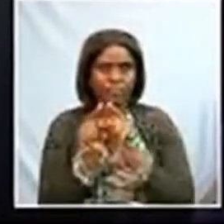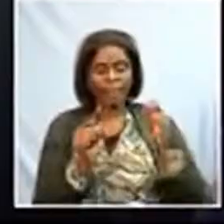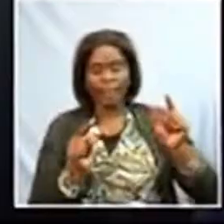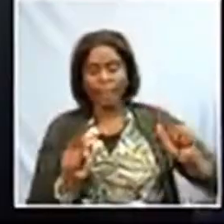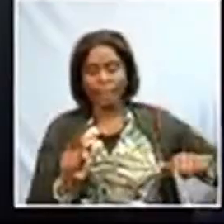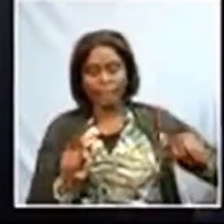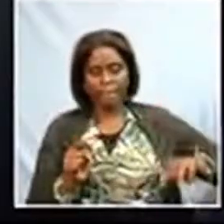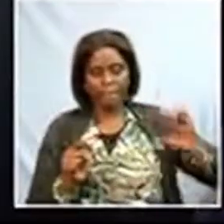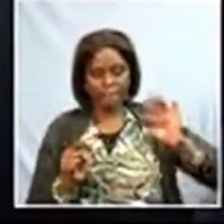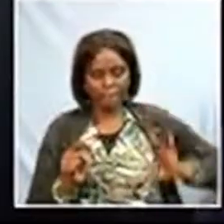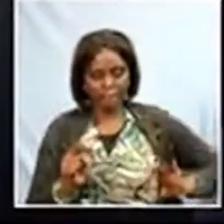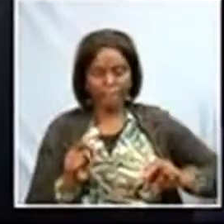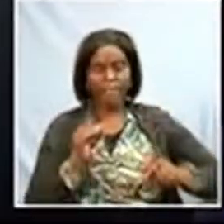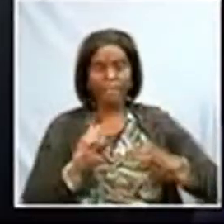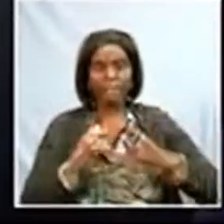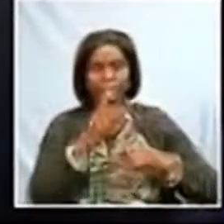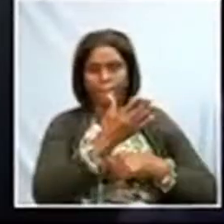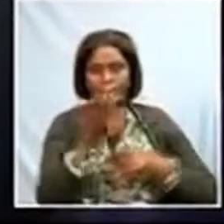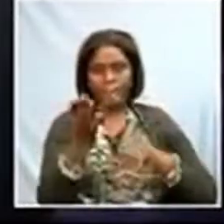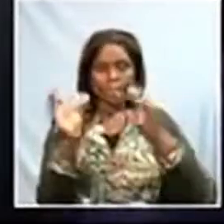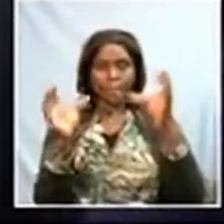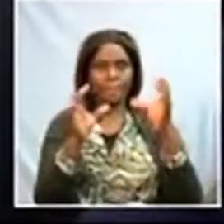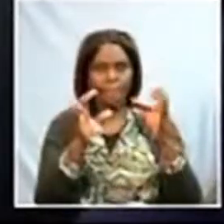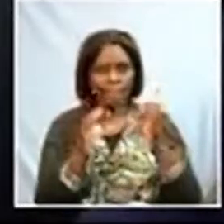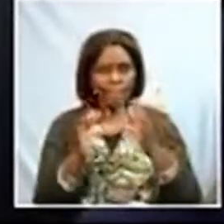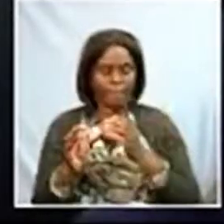delayed benefits to the community.